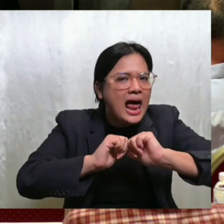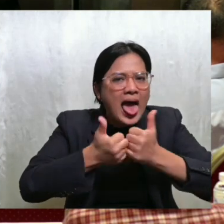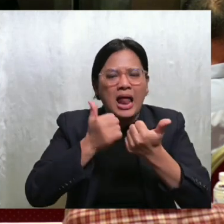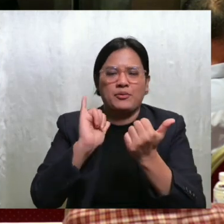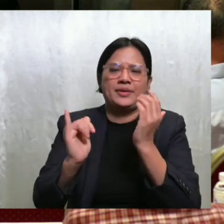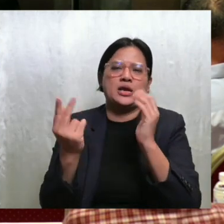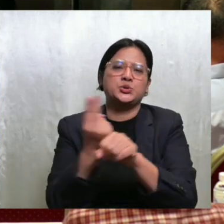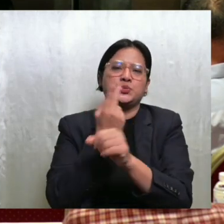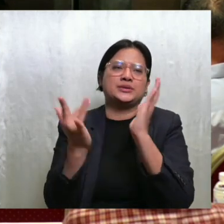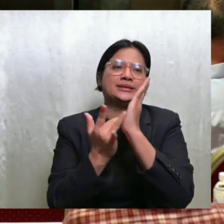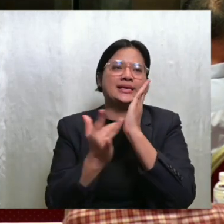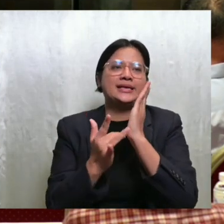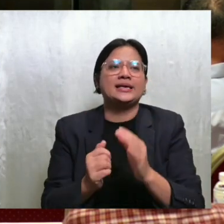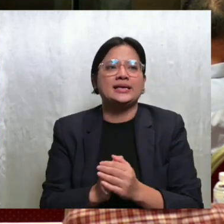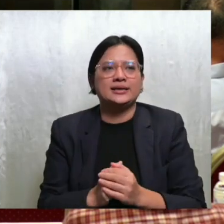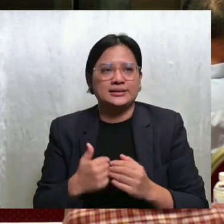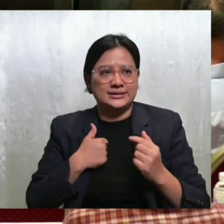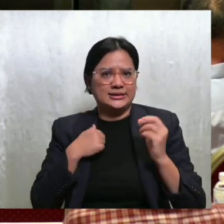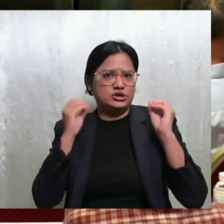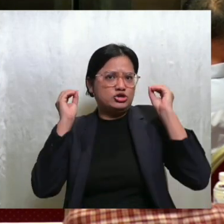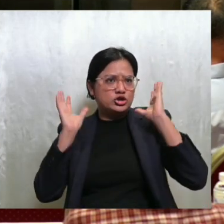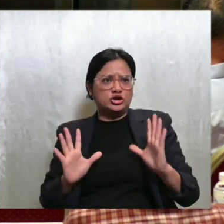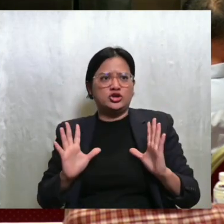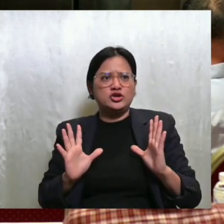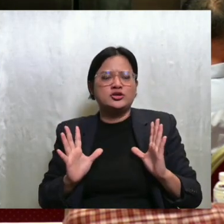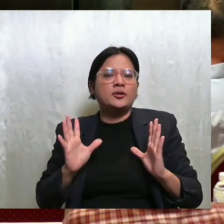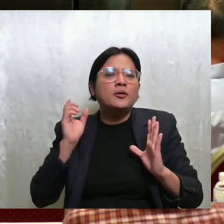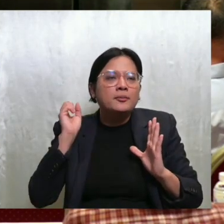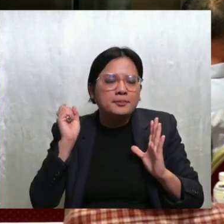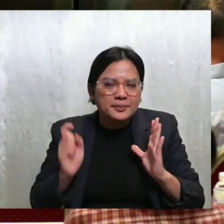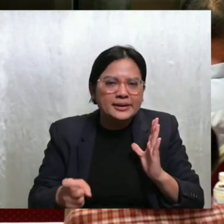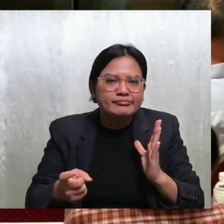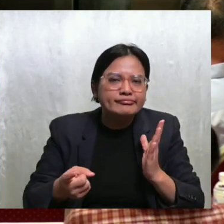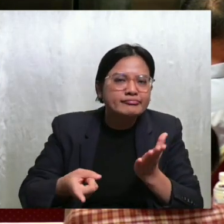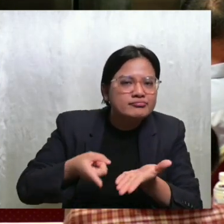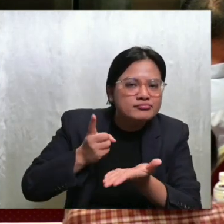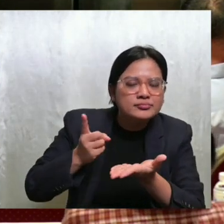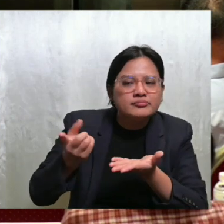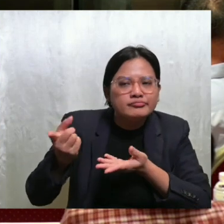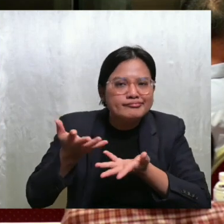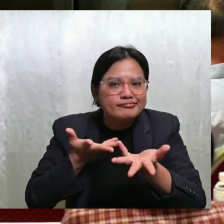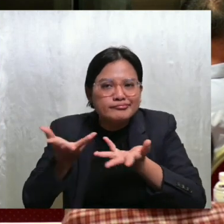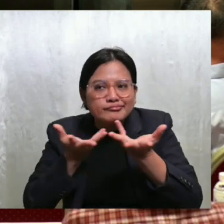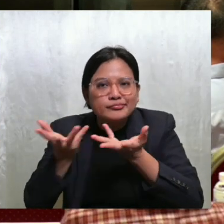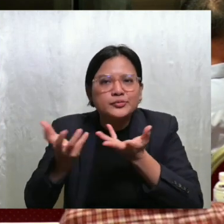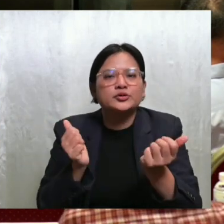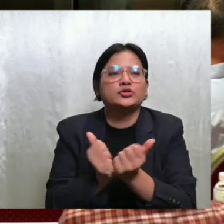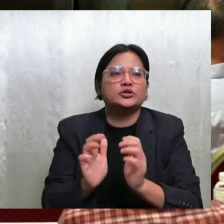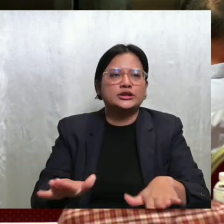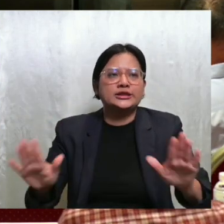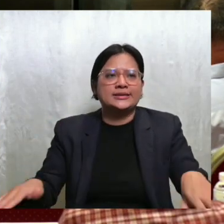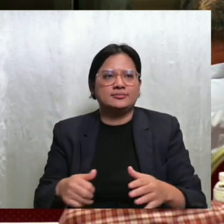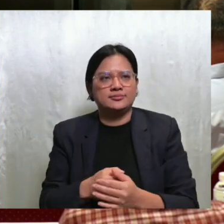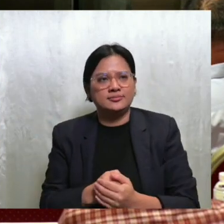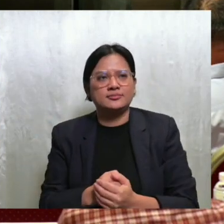implementation. But with that in mind, sometimes what we also know is that teacher frustrations with technology in low